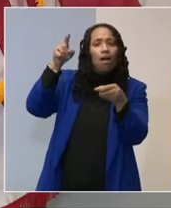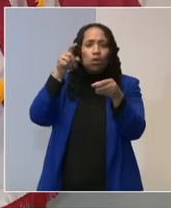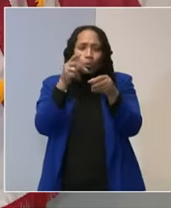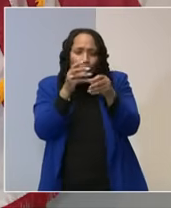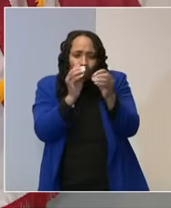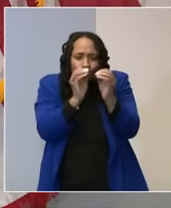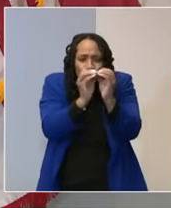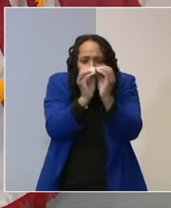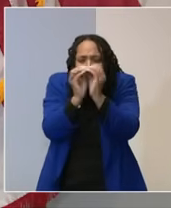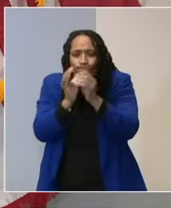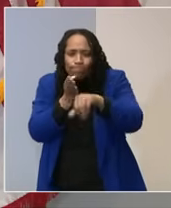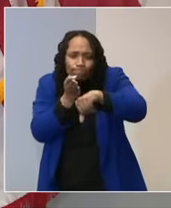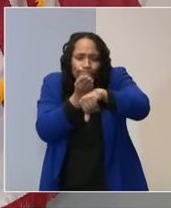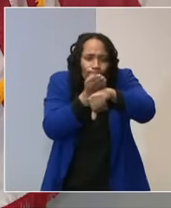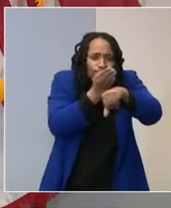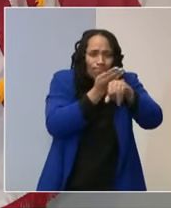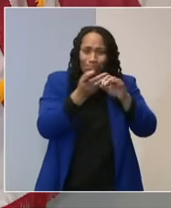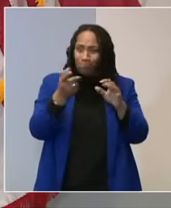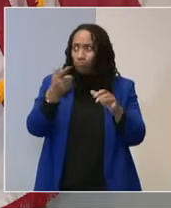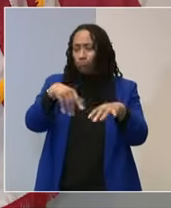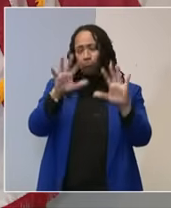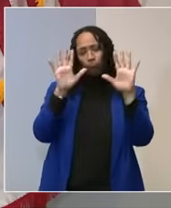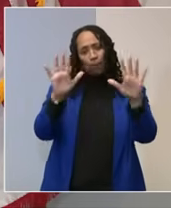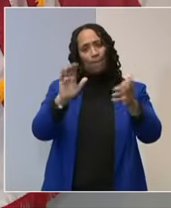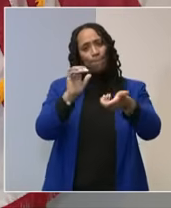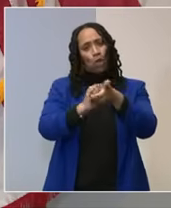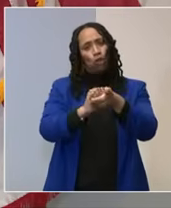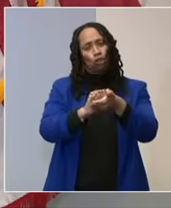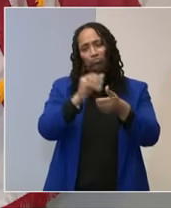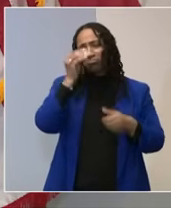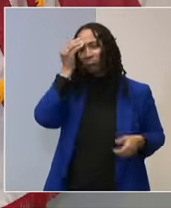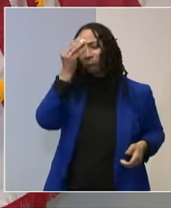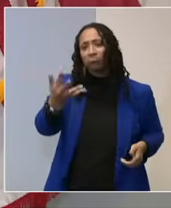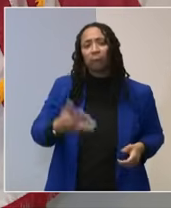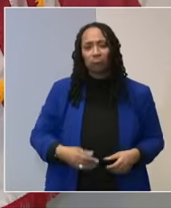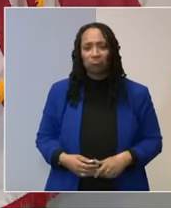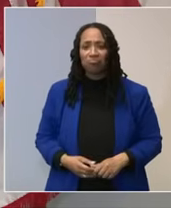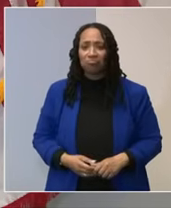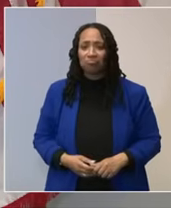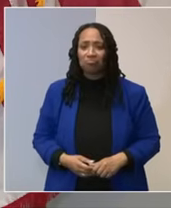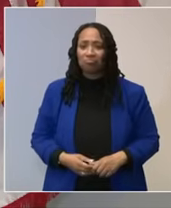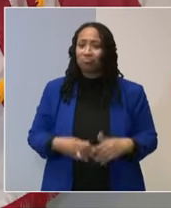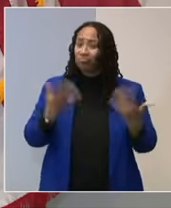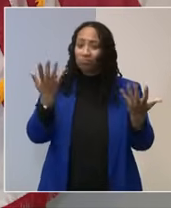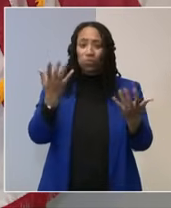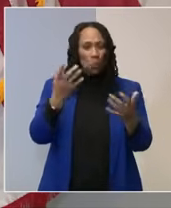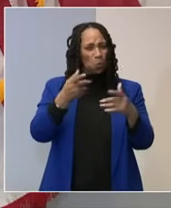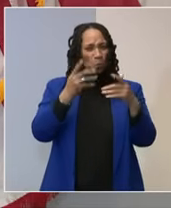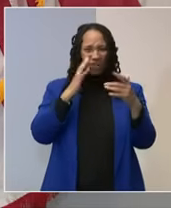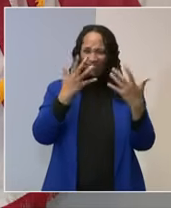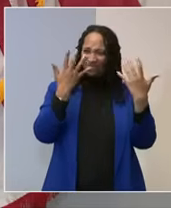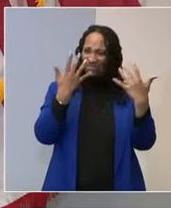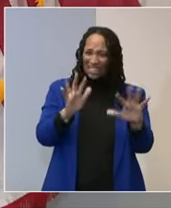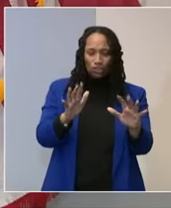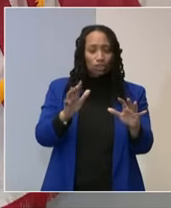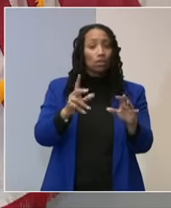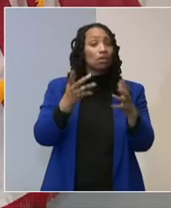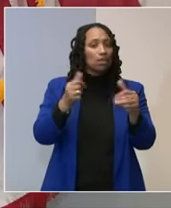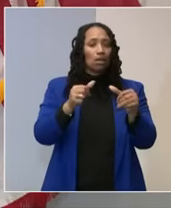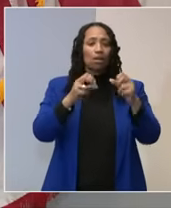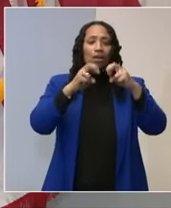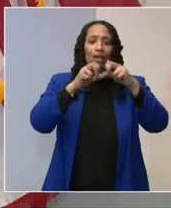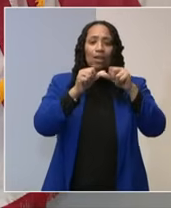good partners, and we're at the table with them. And I like the structure that I've set up just to focus on those